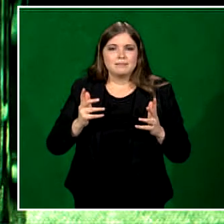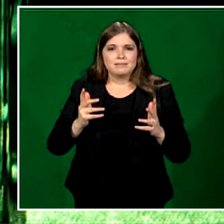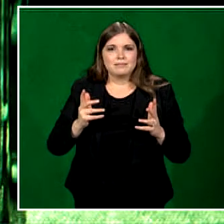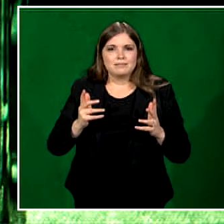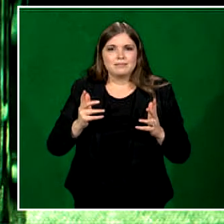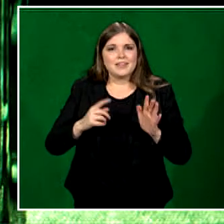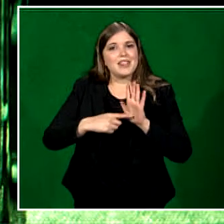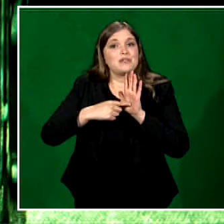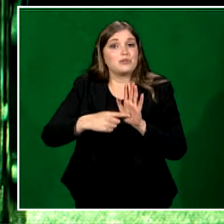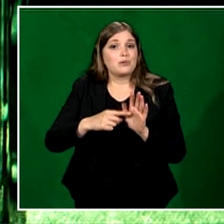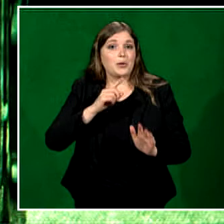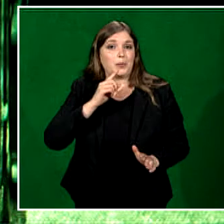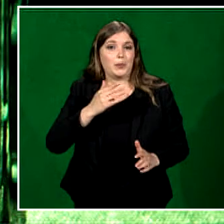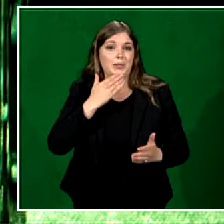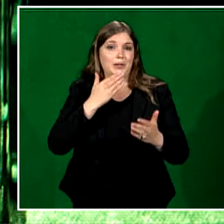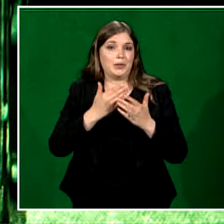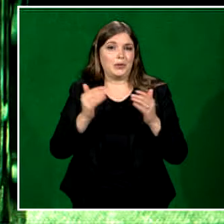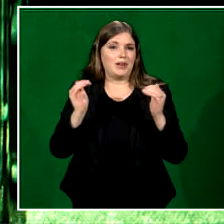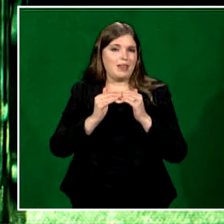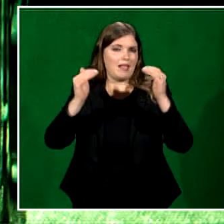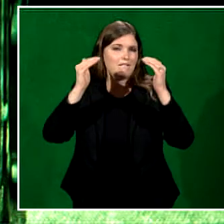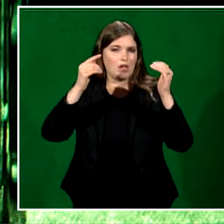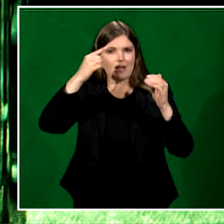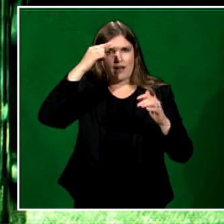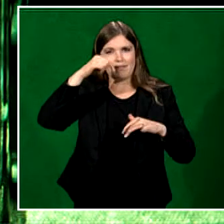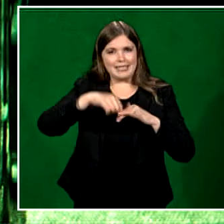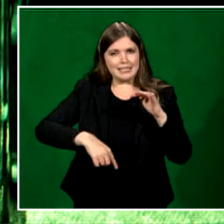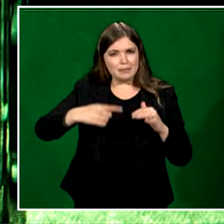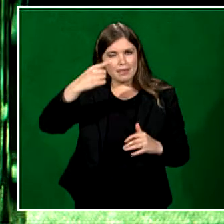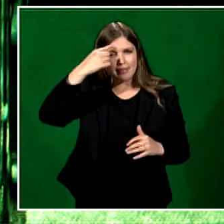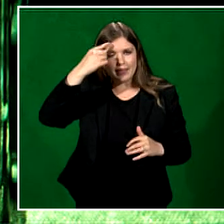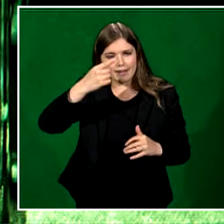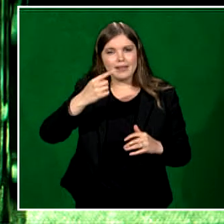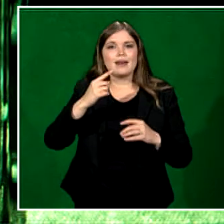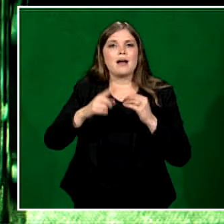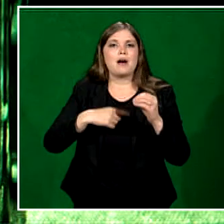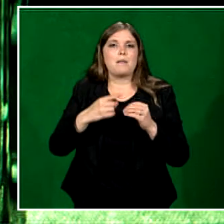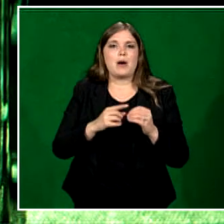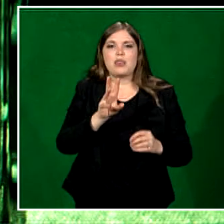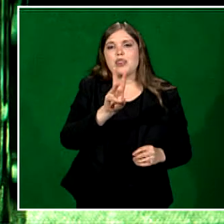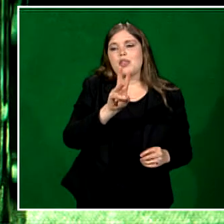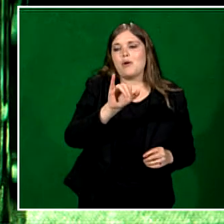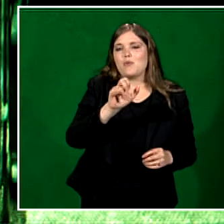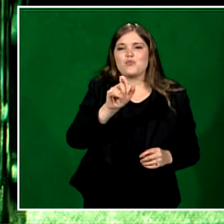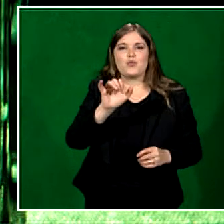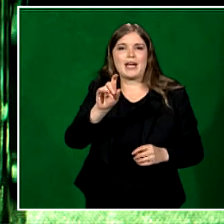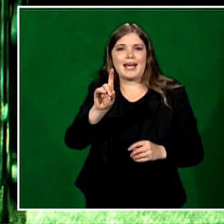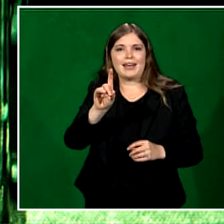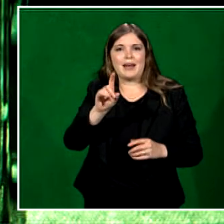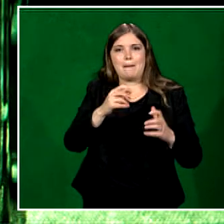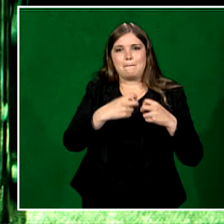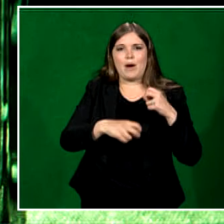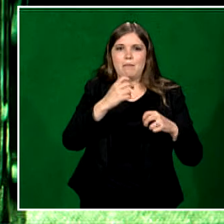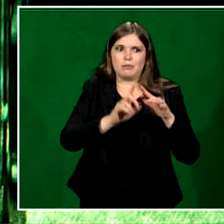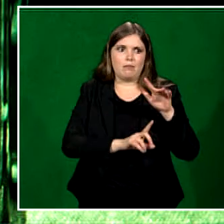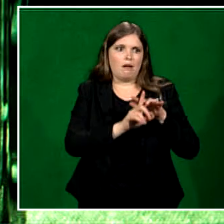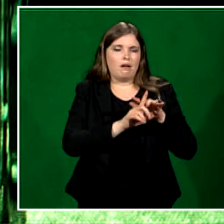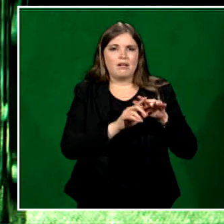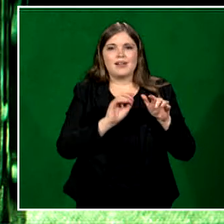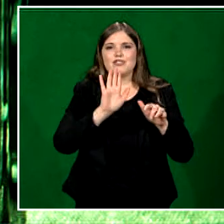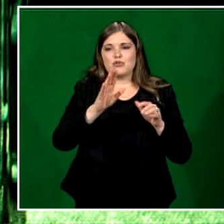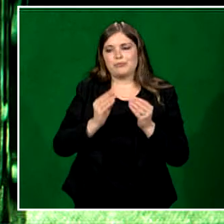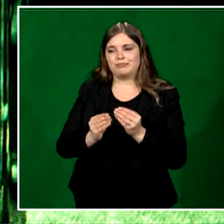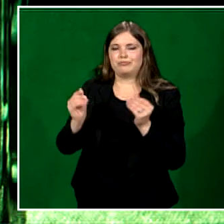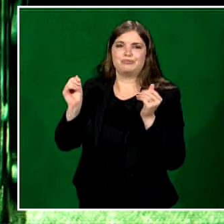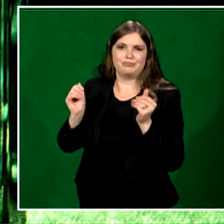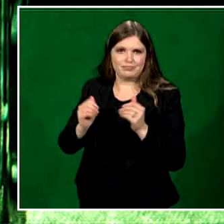just showed a really good level of deep thinking about the wicked solution that wicked problem that you've identified and the solution that you're proposing. So